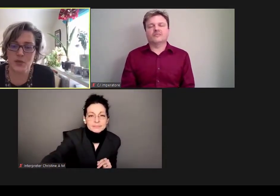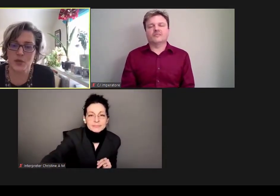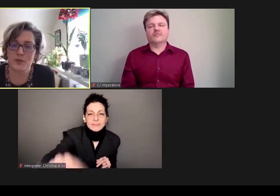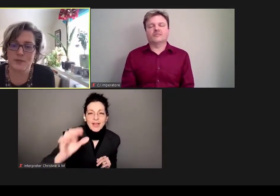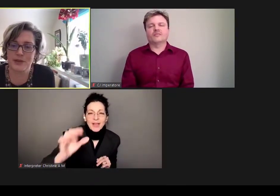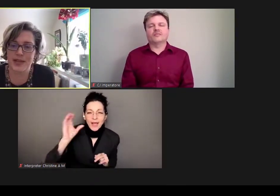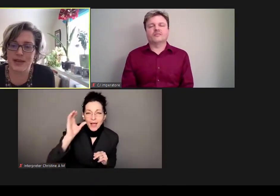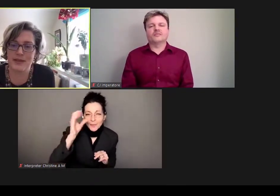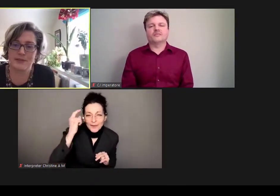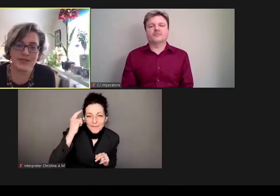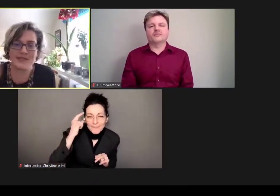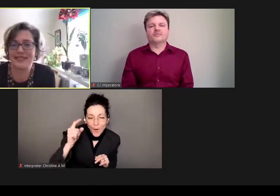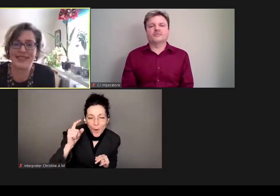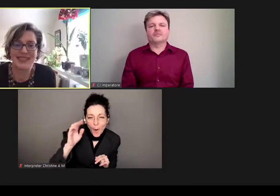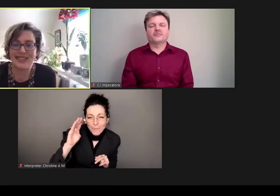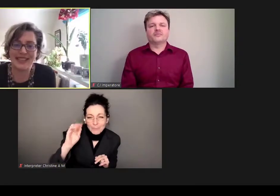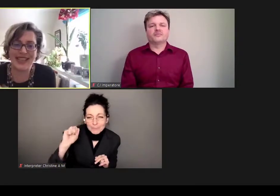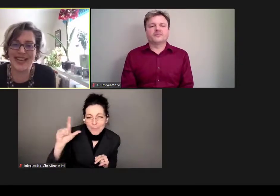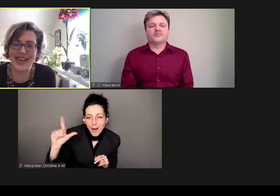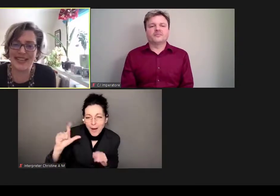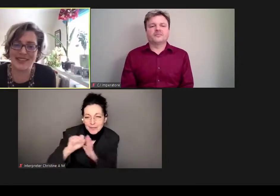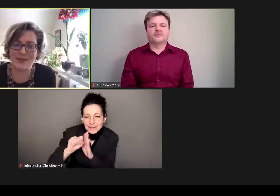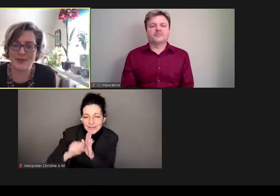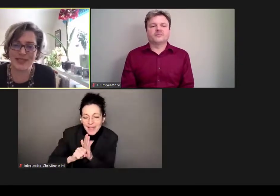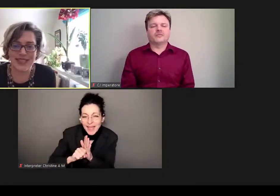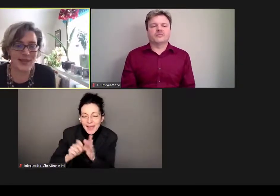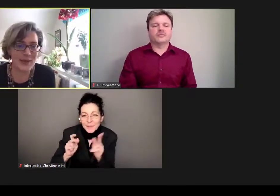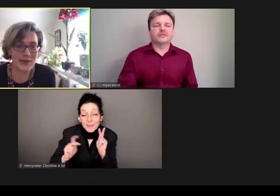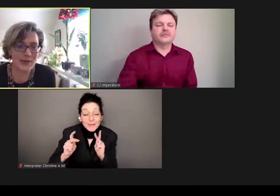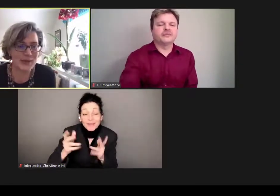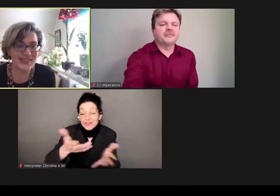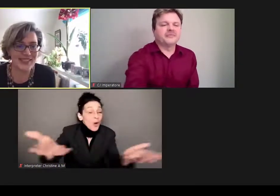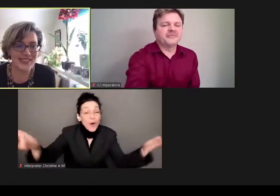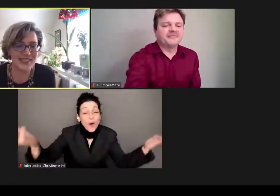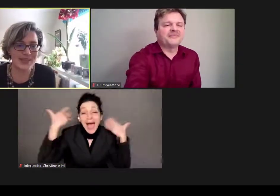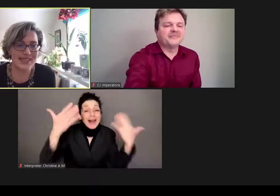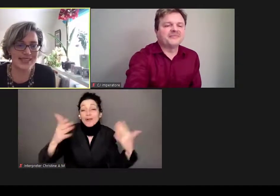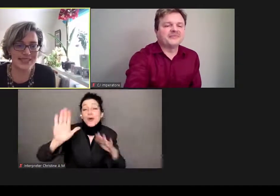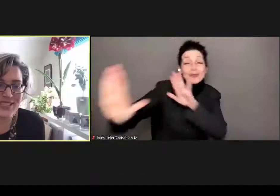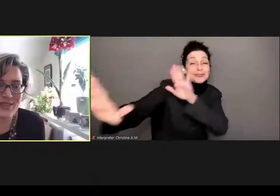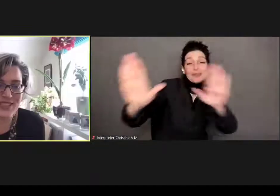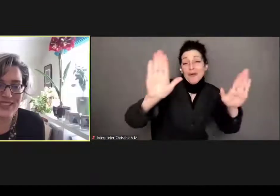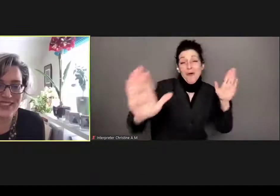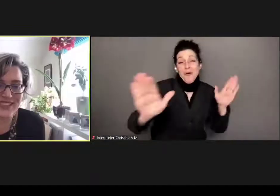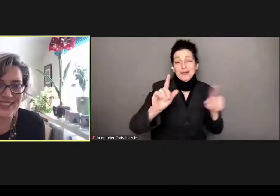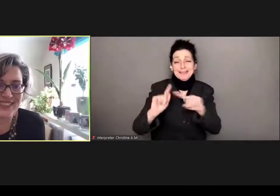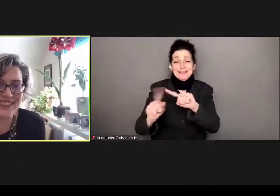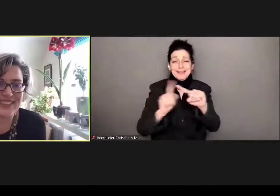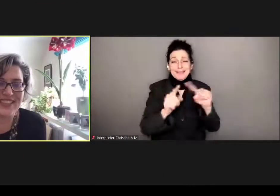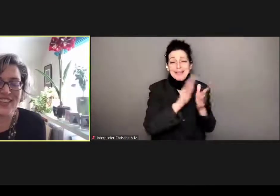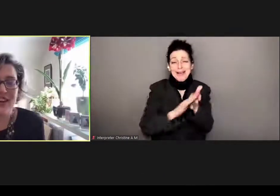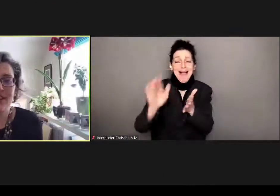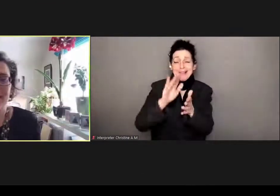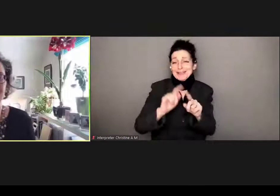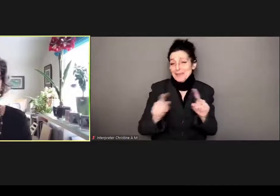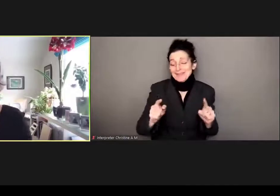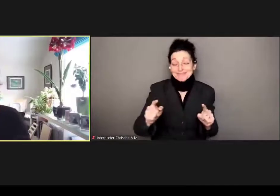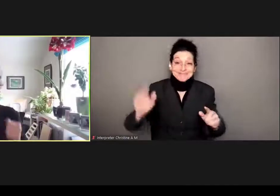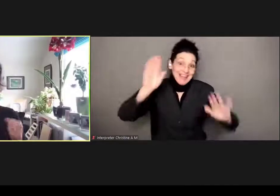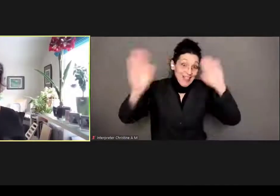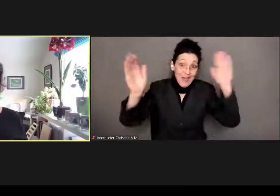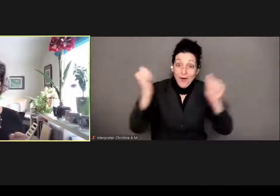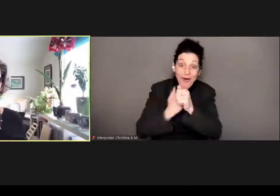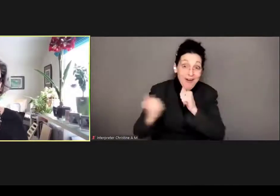what school people are at, but I'm just saying hi to everyone. Hello, so nice to see you all. All right,